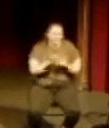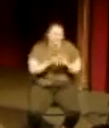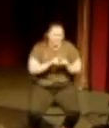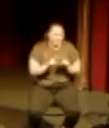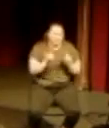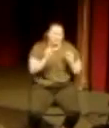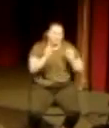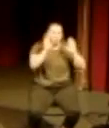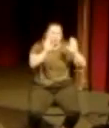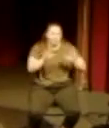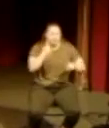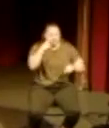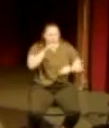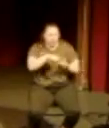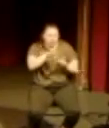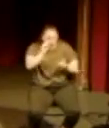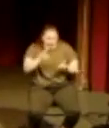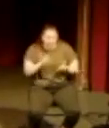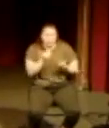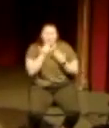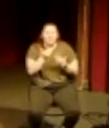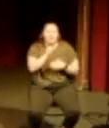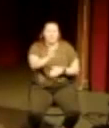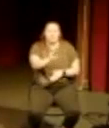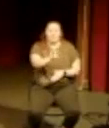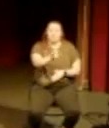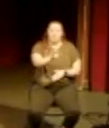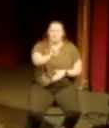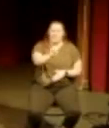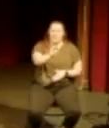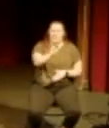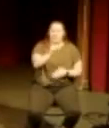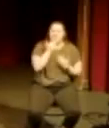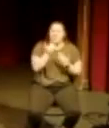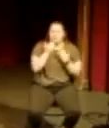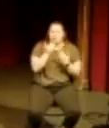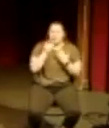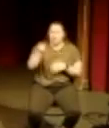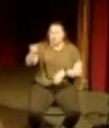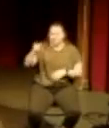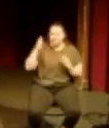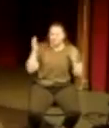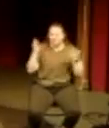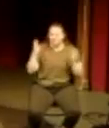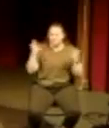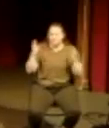for students. I want to thank Miriam Salam. There she is.